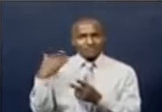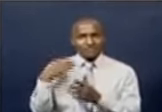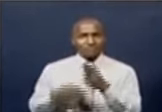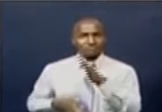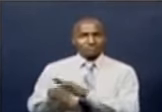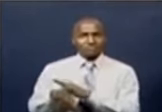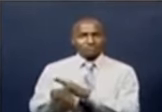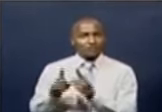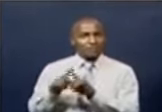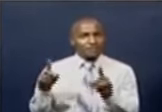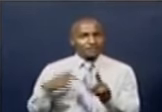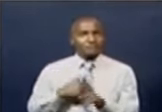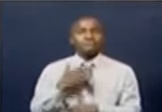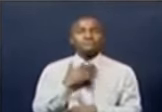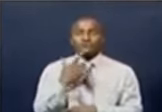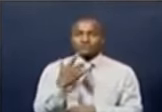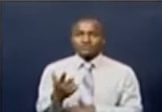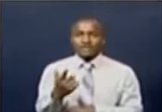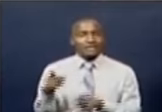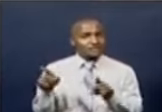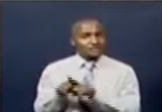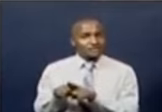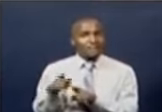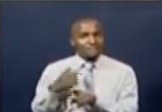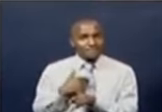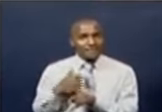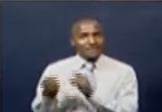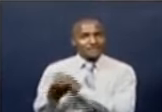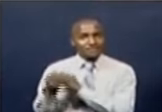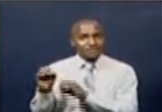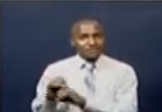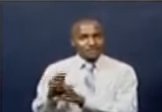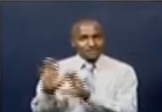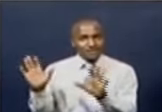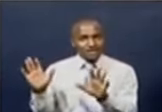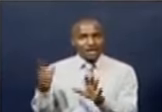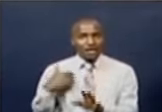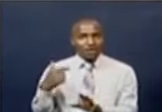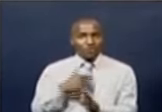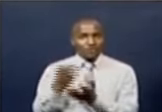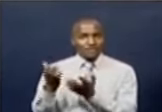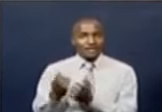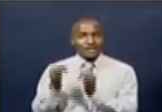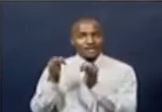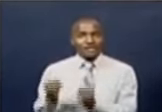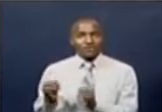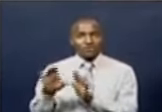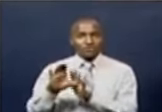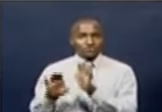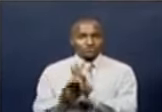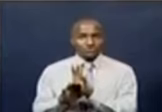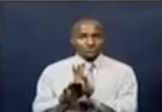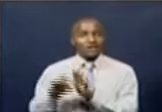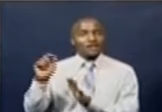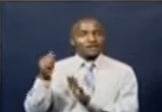But what I want to say, and I want to categorically say, is that we need a new constitution. Kenyan